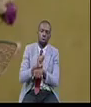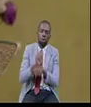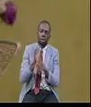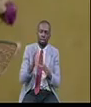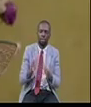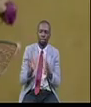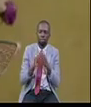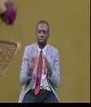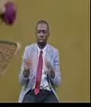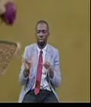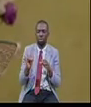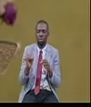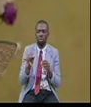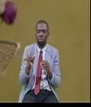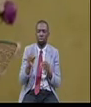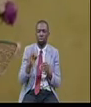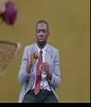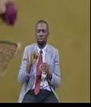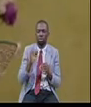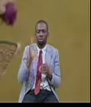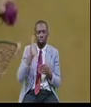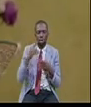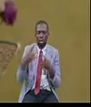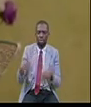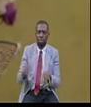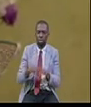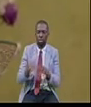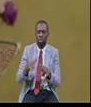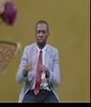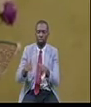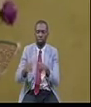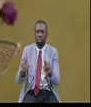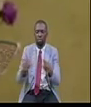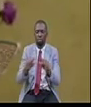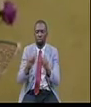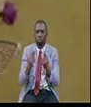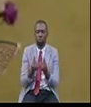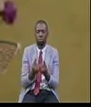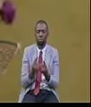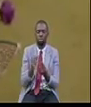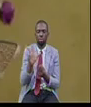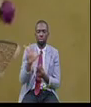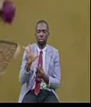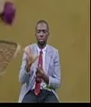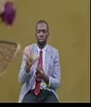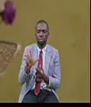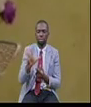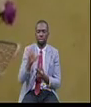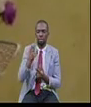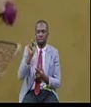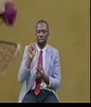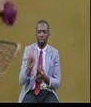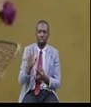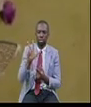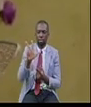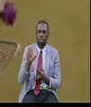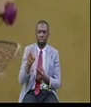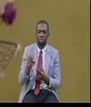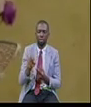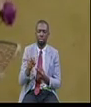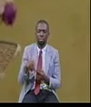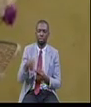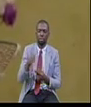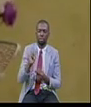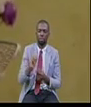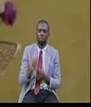Saturday. The Tuesday leadership development normally holds in all our old districts